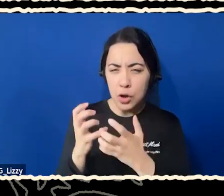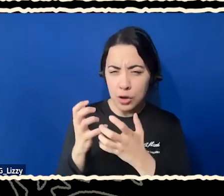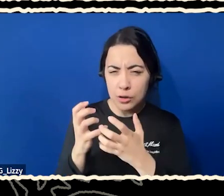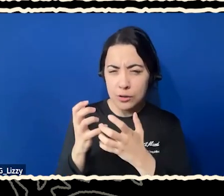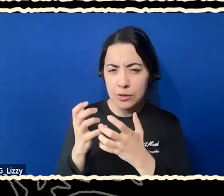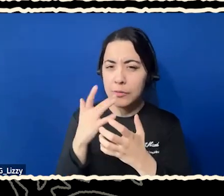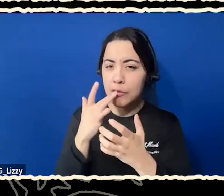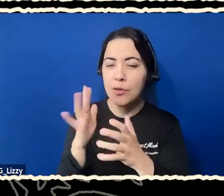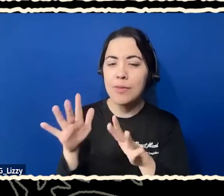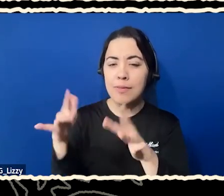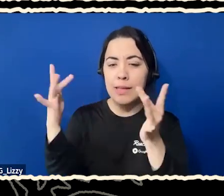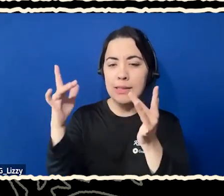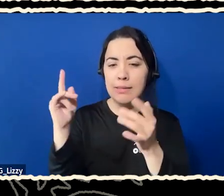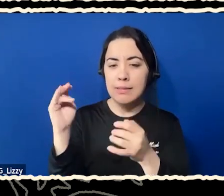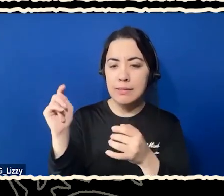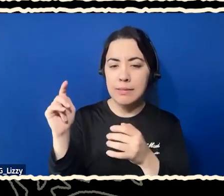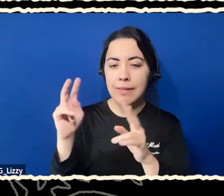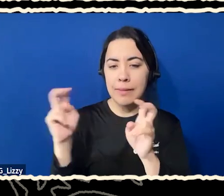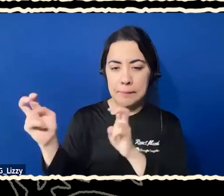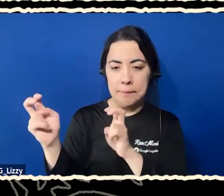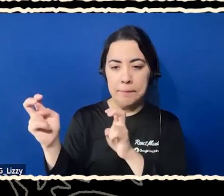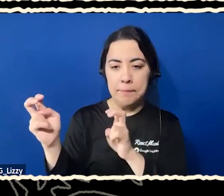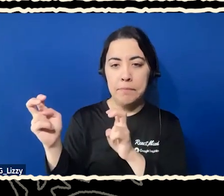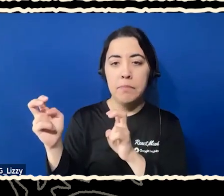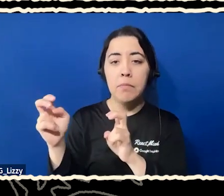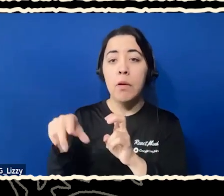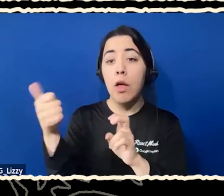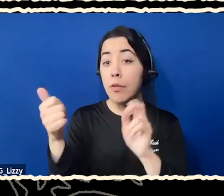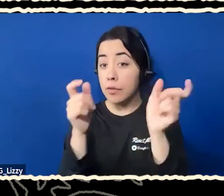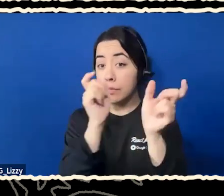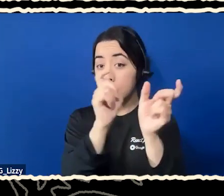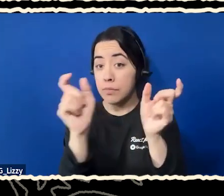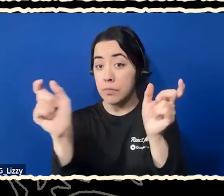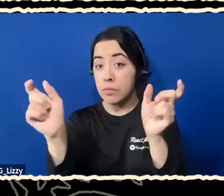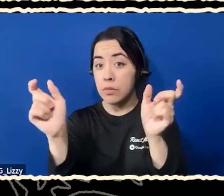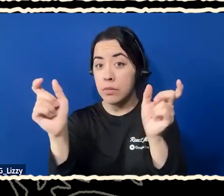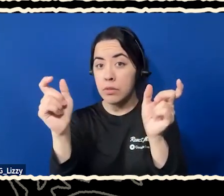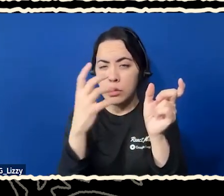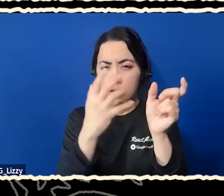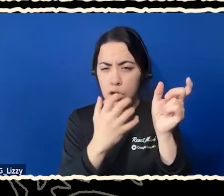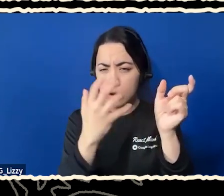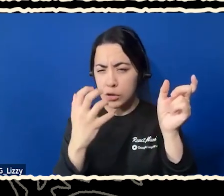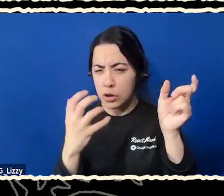other tabs, it's still dark, right? Well, you can do better.